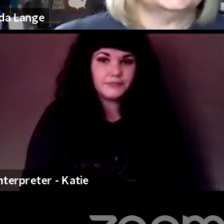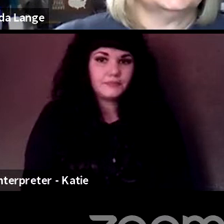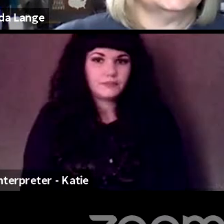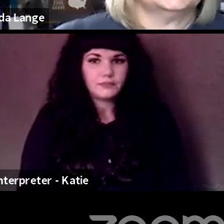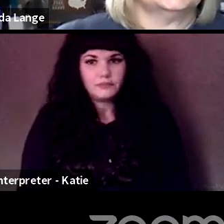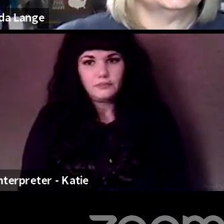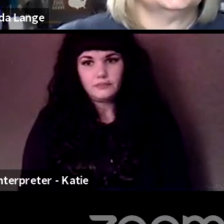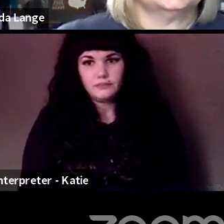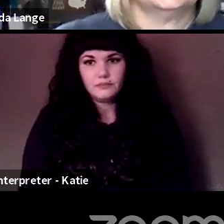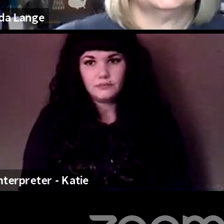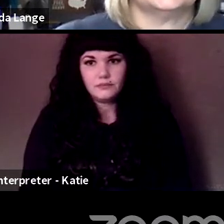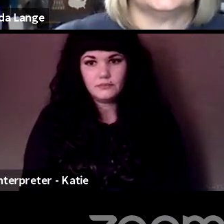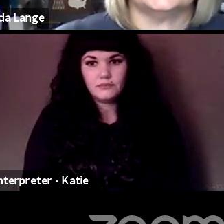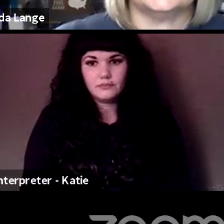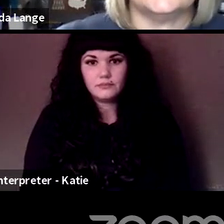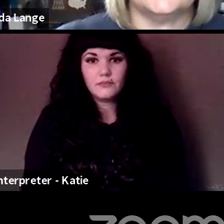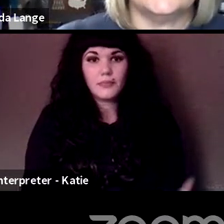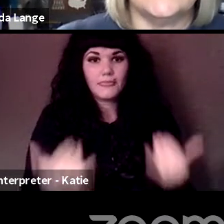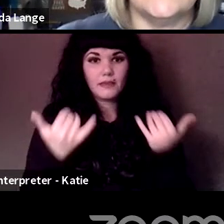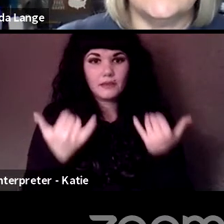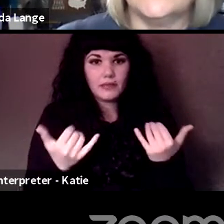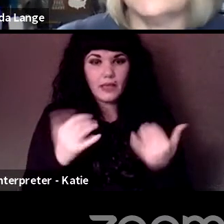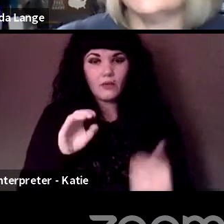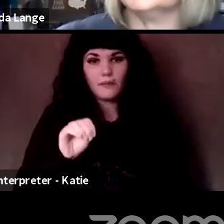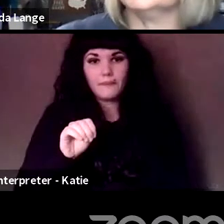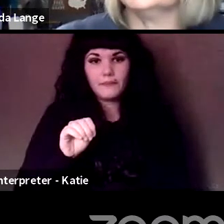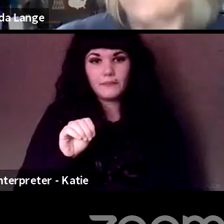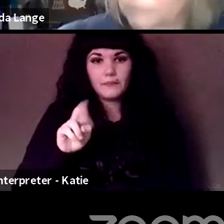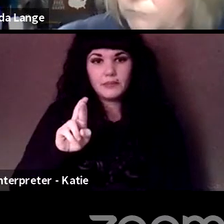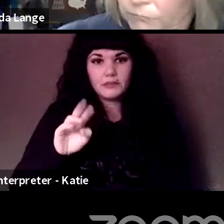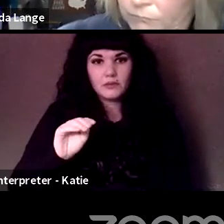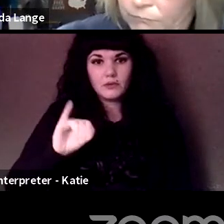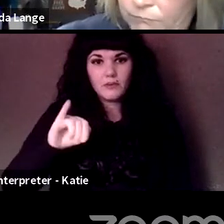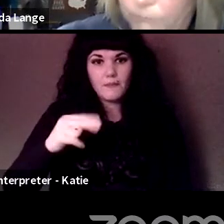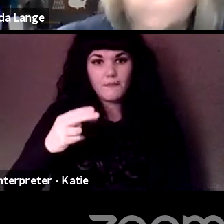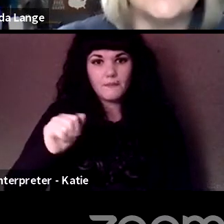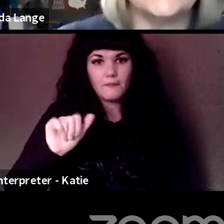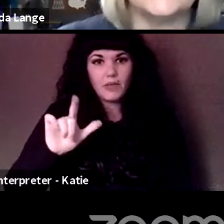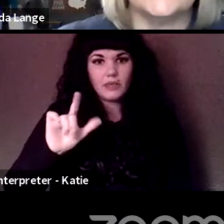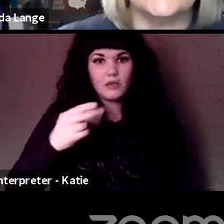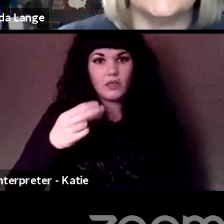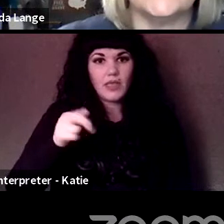We will now return to Mr. Michael Harrison. Please allow us a moment to unmute you.